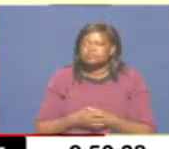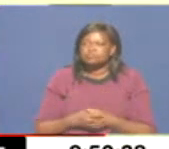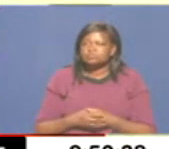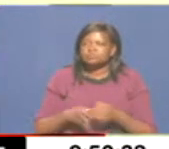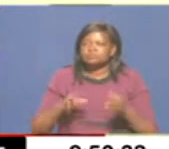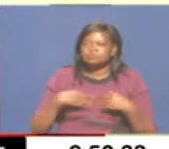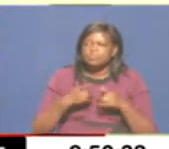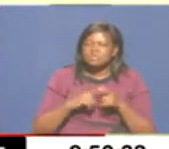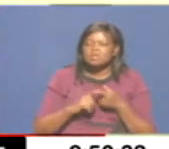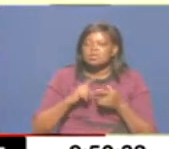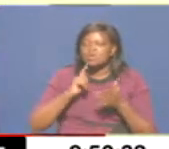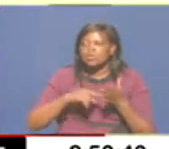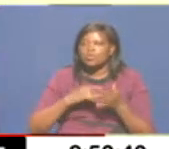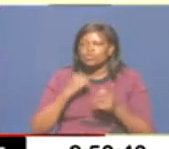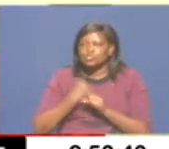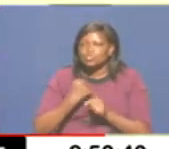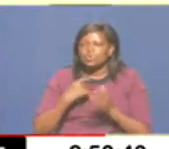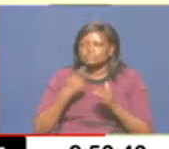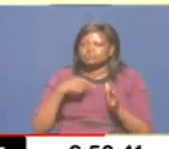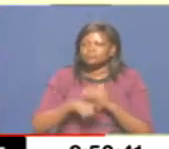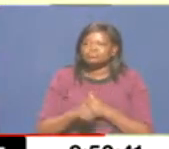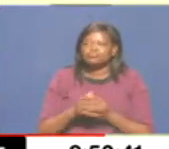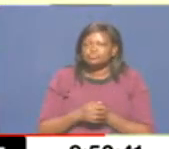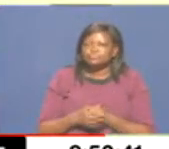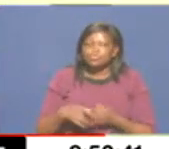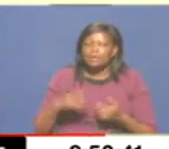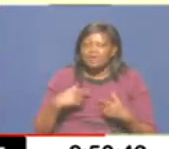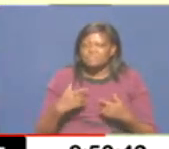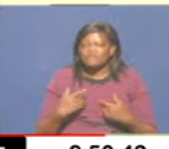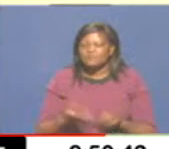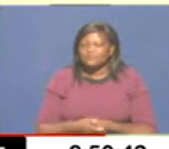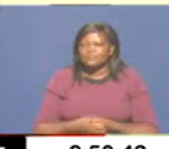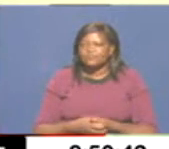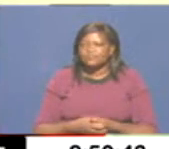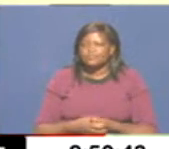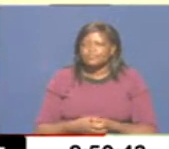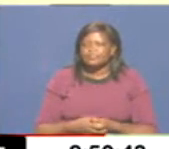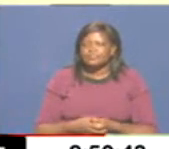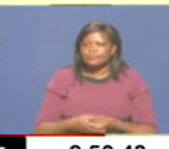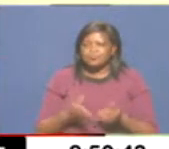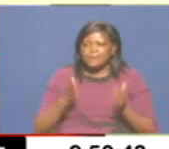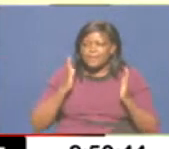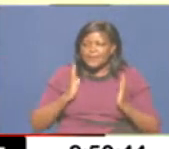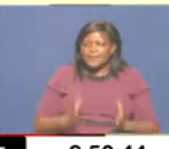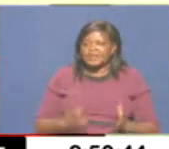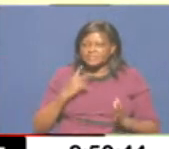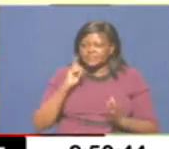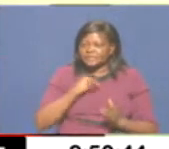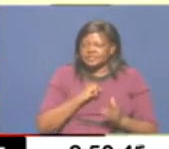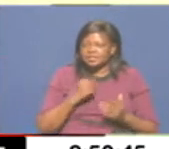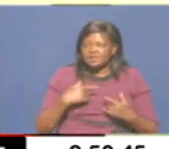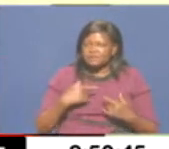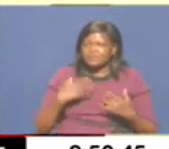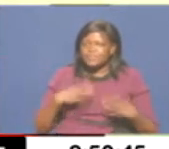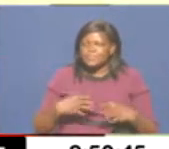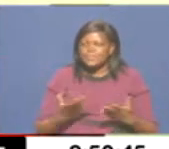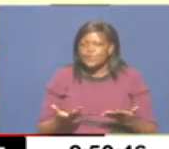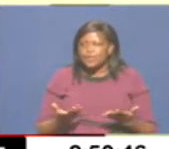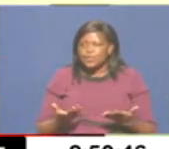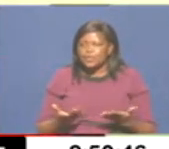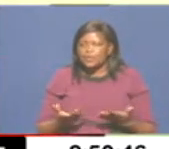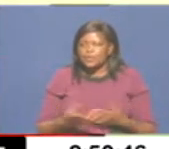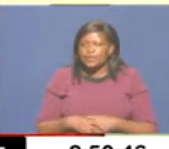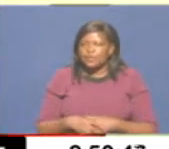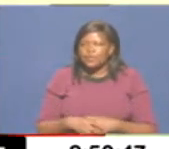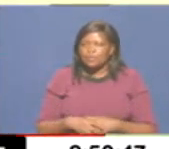kwenda wrong ni kwa tukufunga tuko kimimi, yani kama kimimi venye nimeona tuko watu wako more, hiyo game